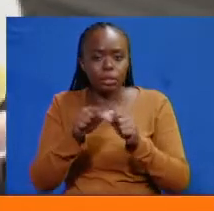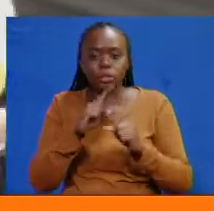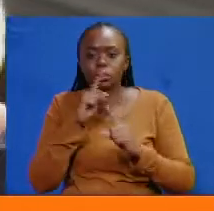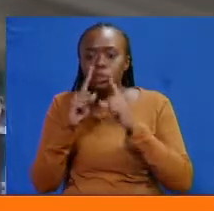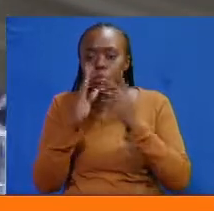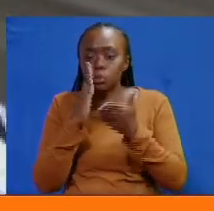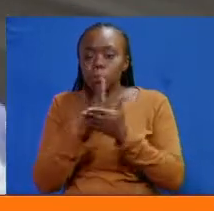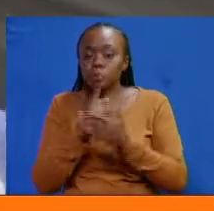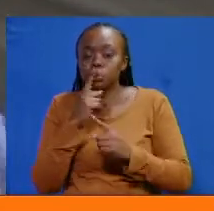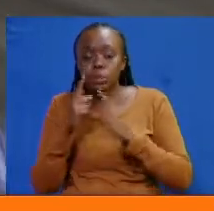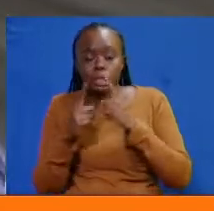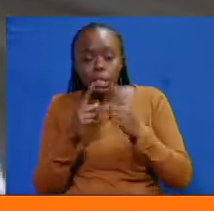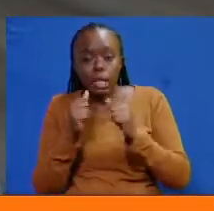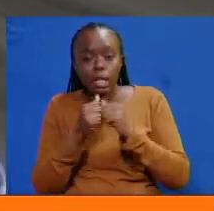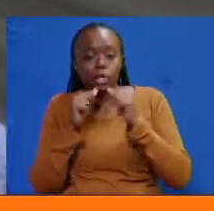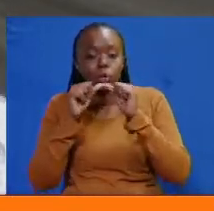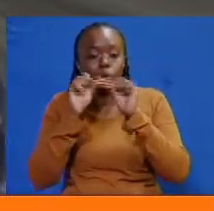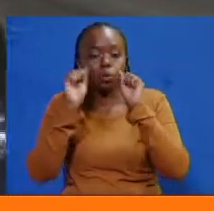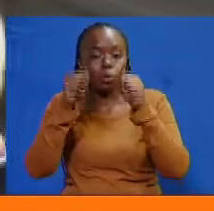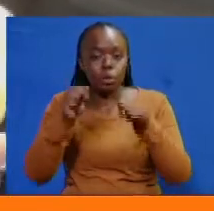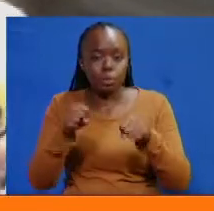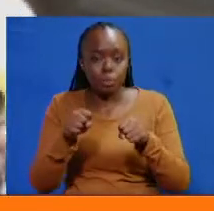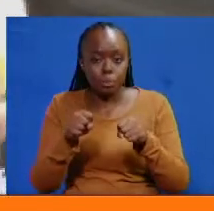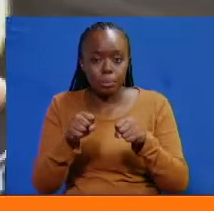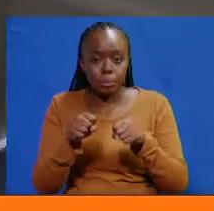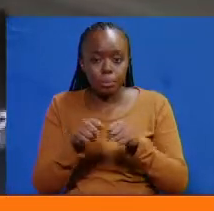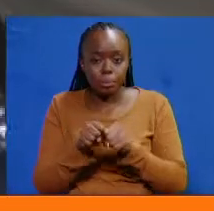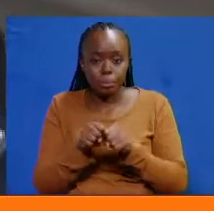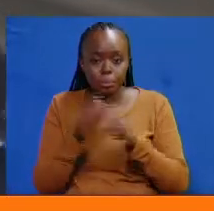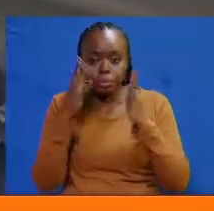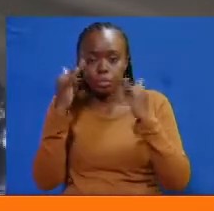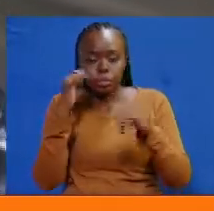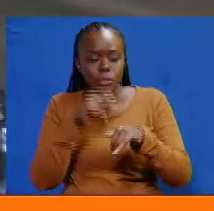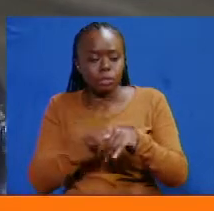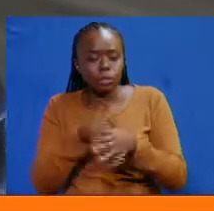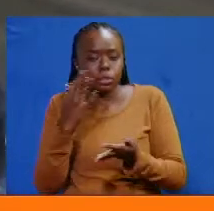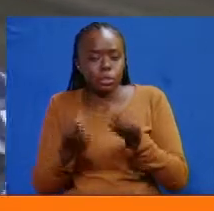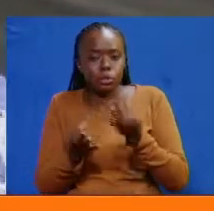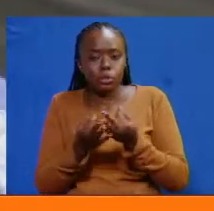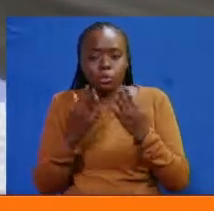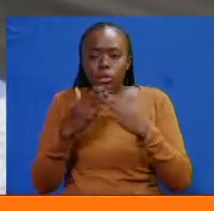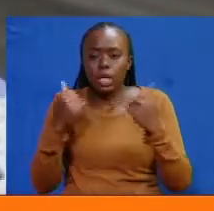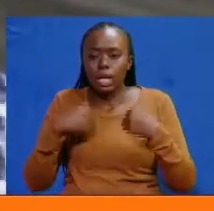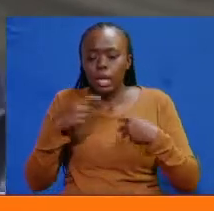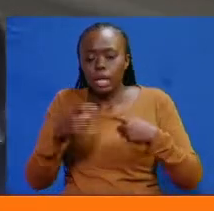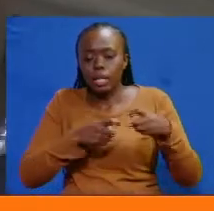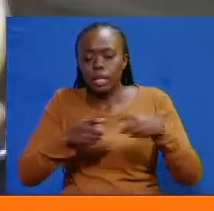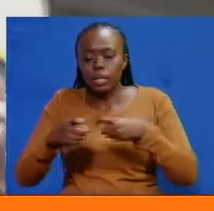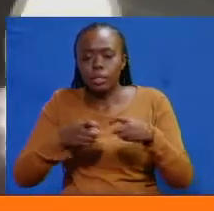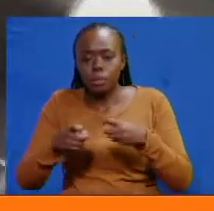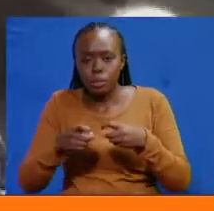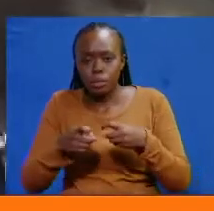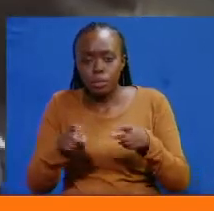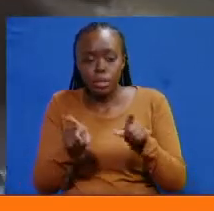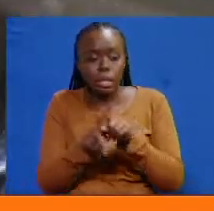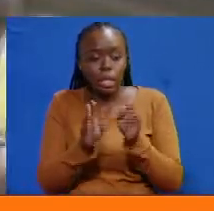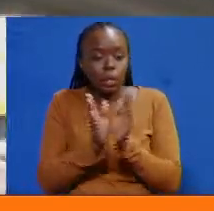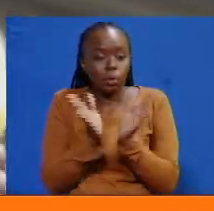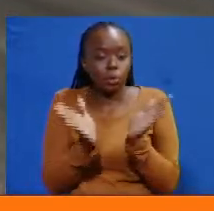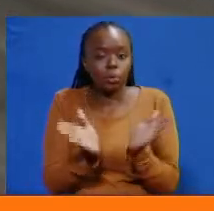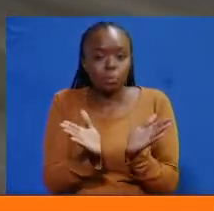Itawezekana. Tukasema itawezekana. Tufike wakati ambao walikuwa hawana chaguo wakafungua.